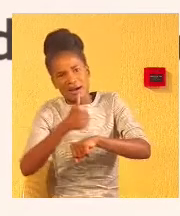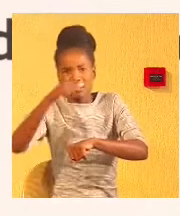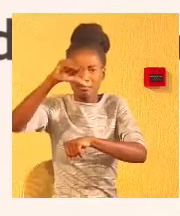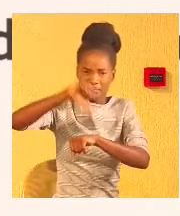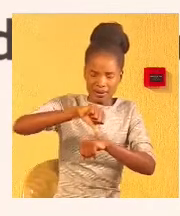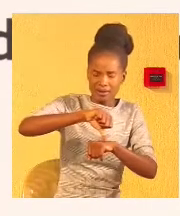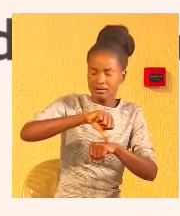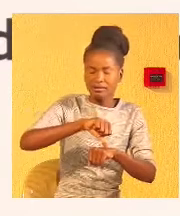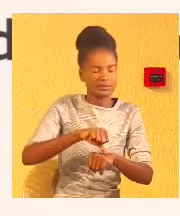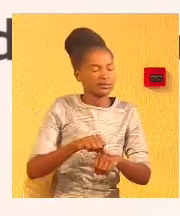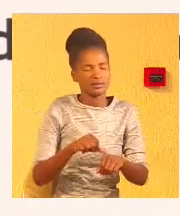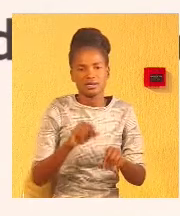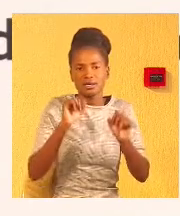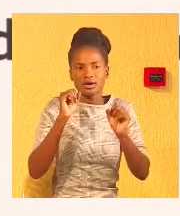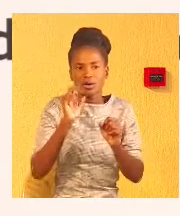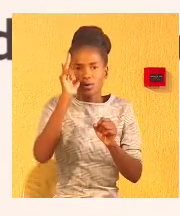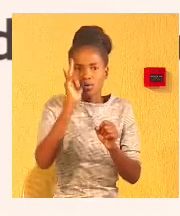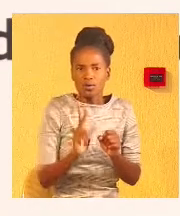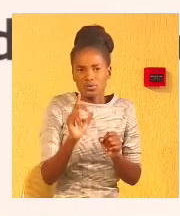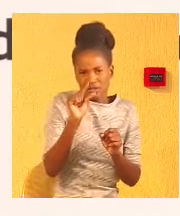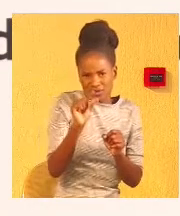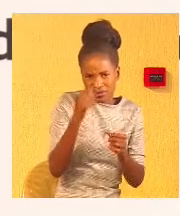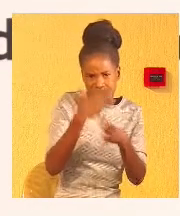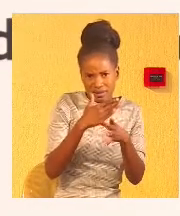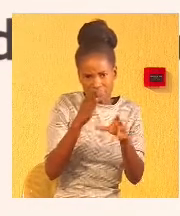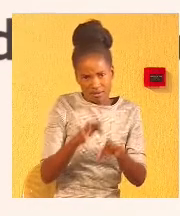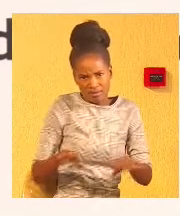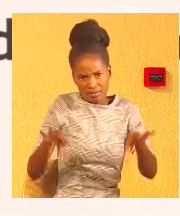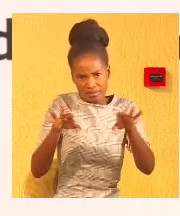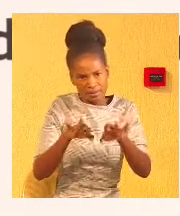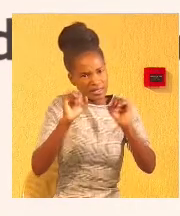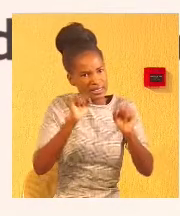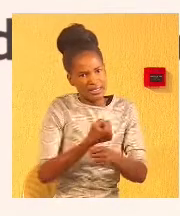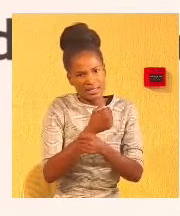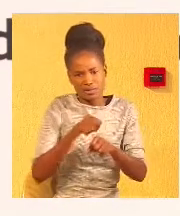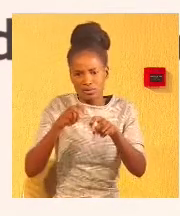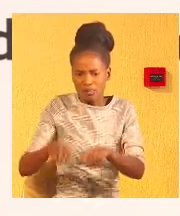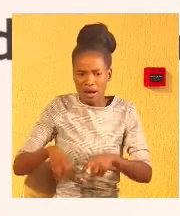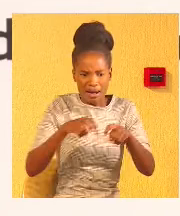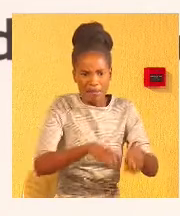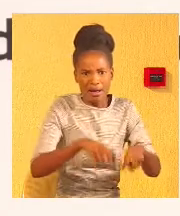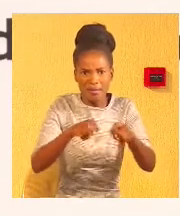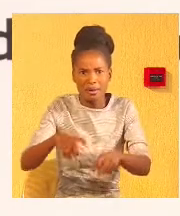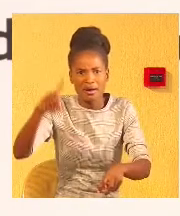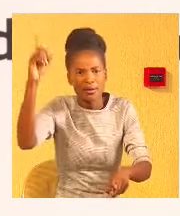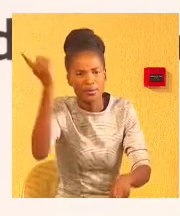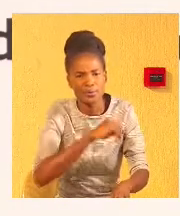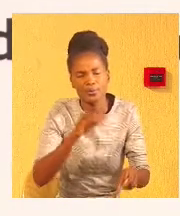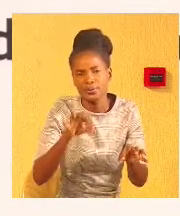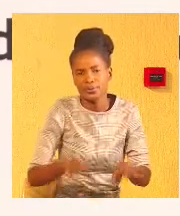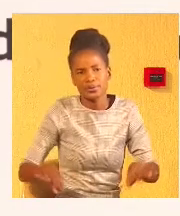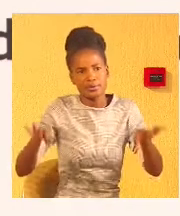one may not be able to cover quite a lot of land to open up, plow, and